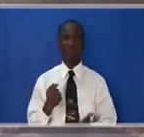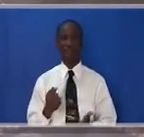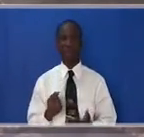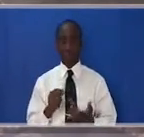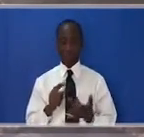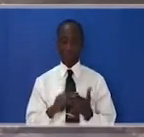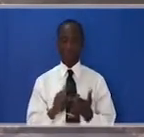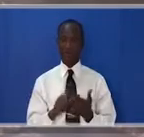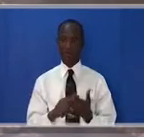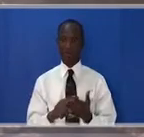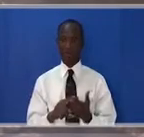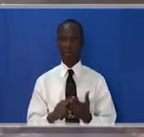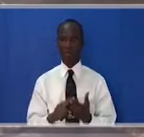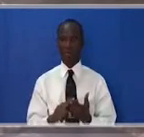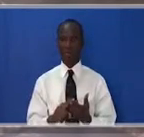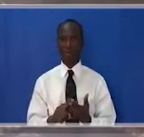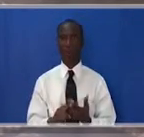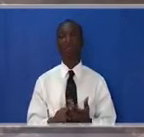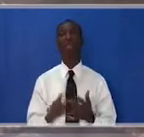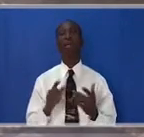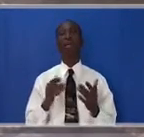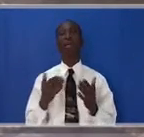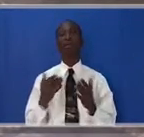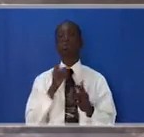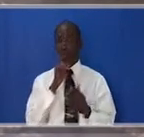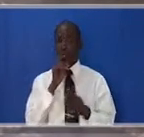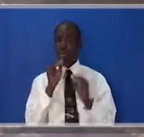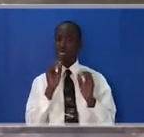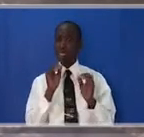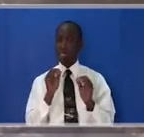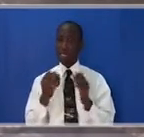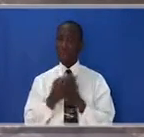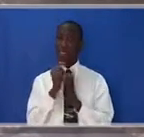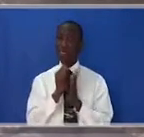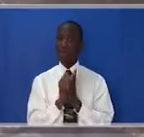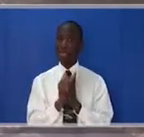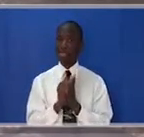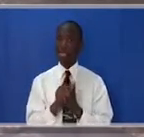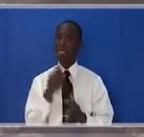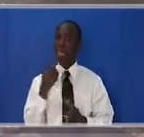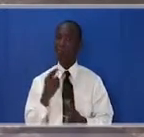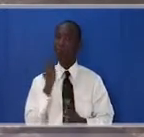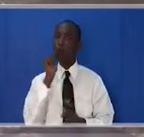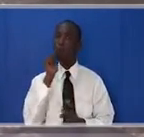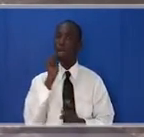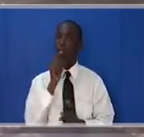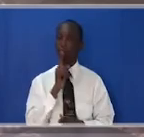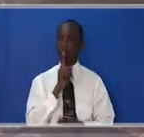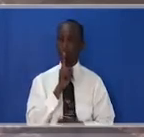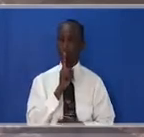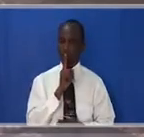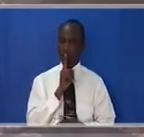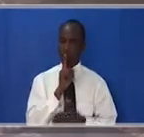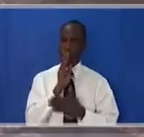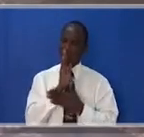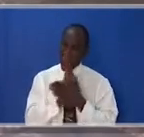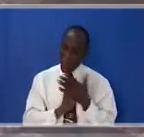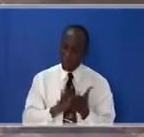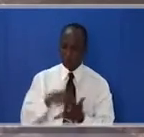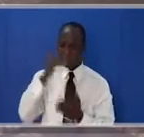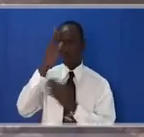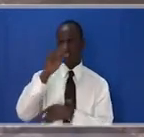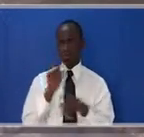ba, and ye come here as seven or a hundred singing in them. Well, first Timothy chapter 2, verse